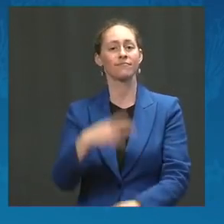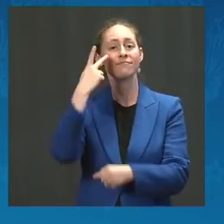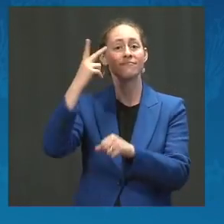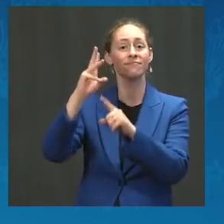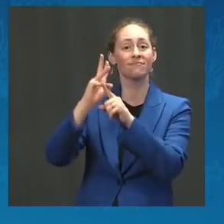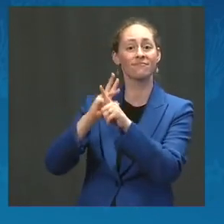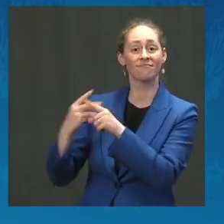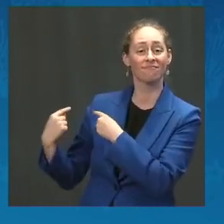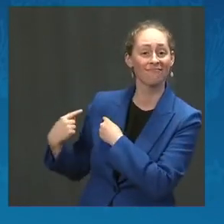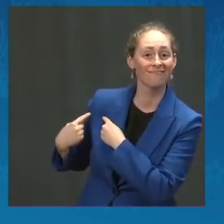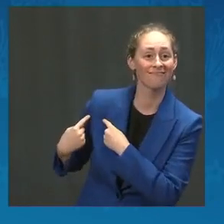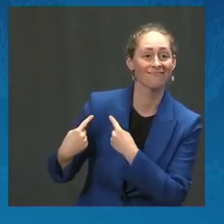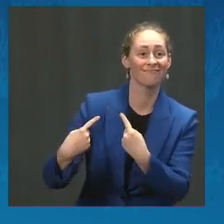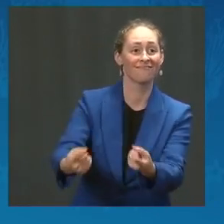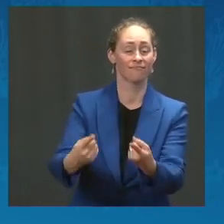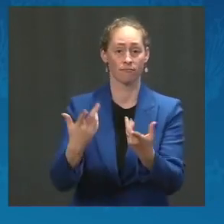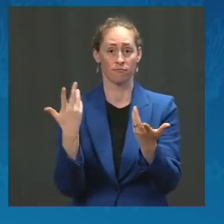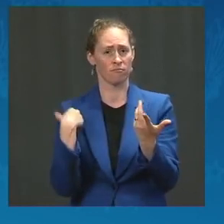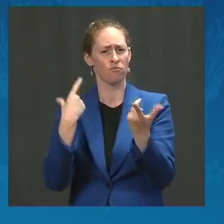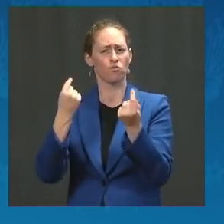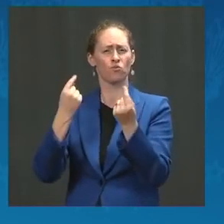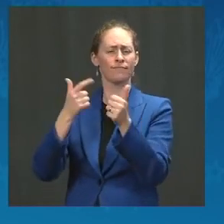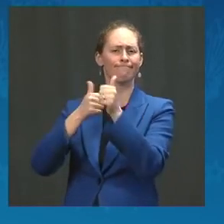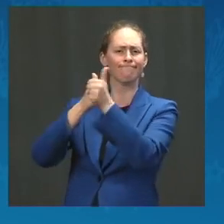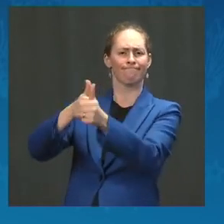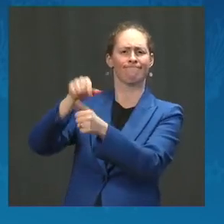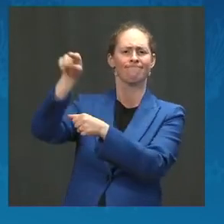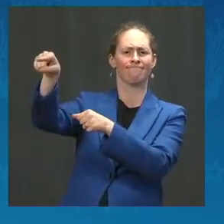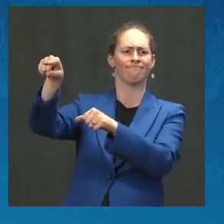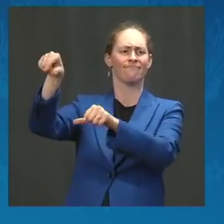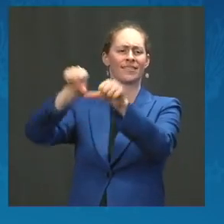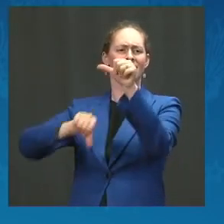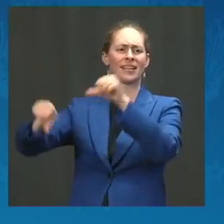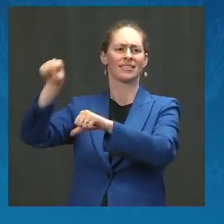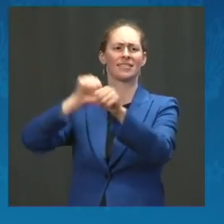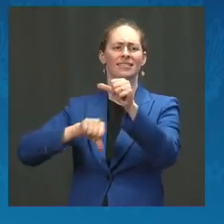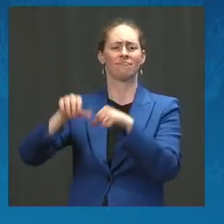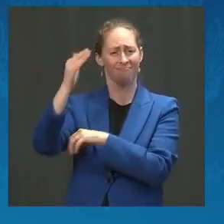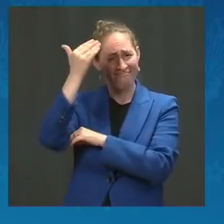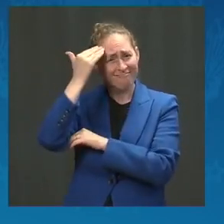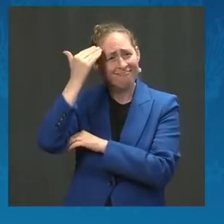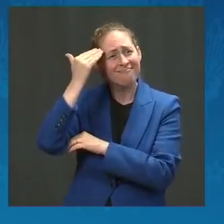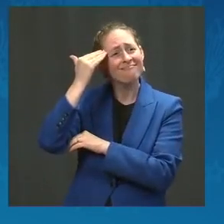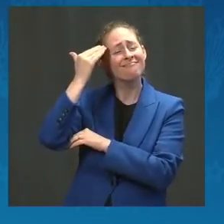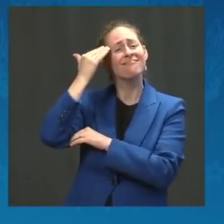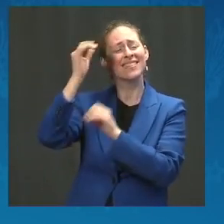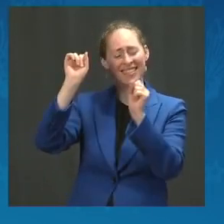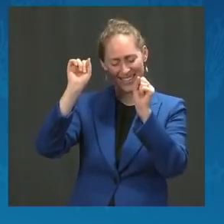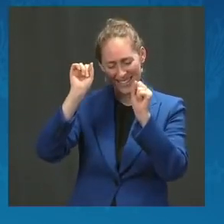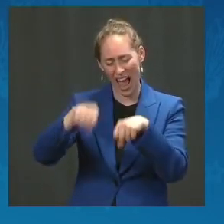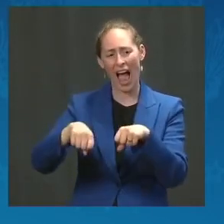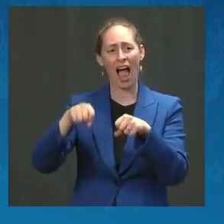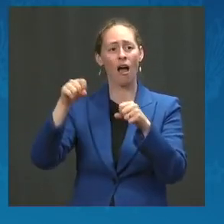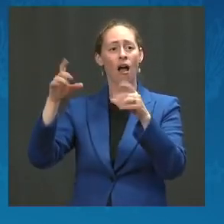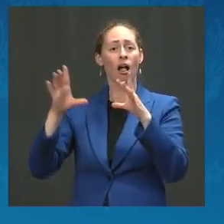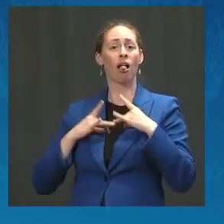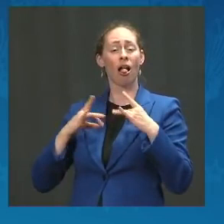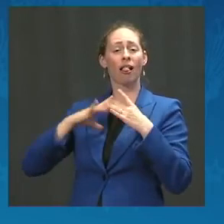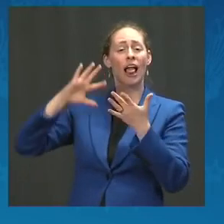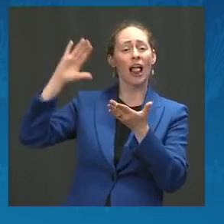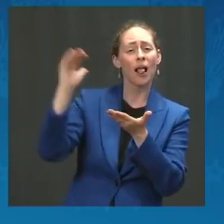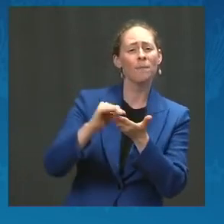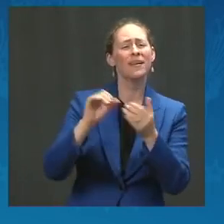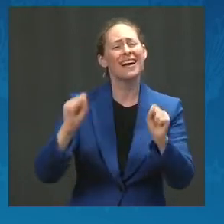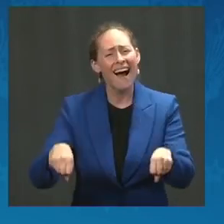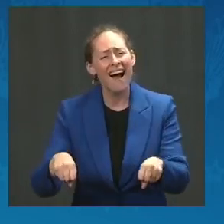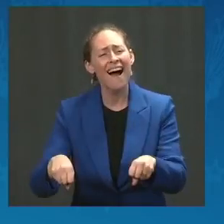following the science, we know we can dramatically lower the cases in this country. We can do this.